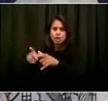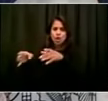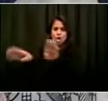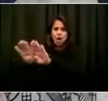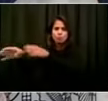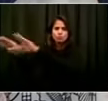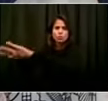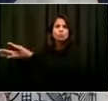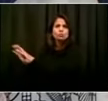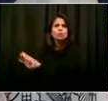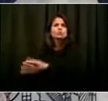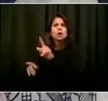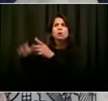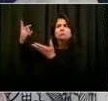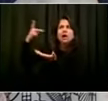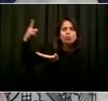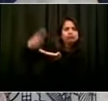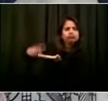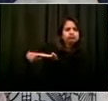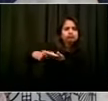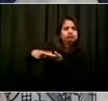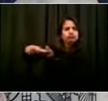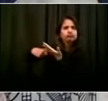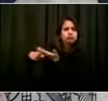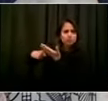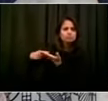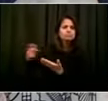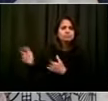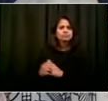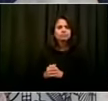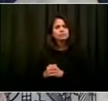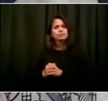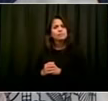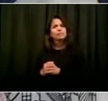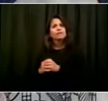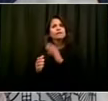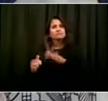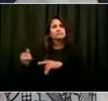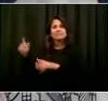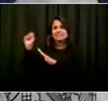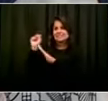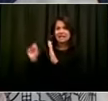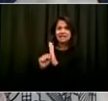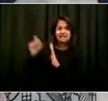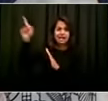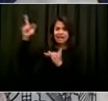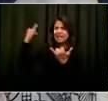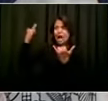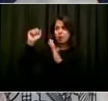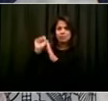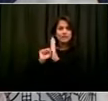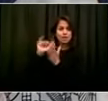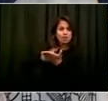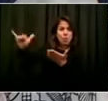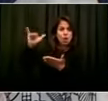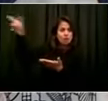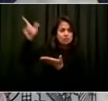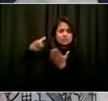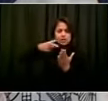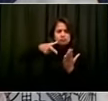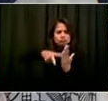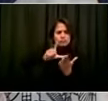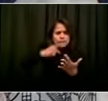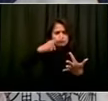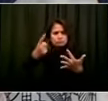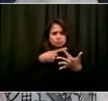non-essential businesses. The state is reviewing that right now and might come back with modifications. But we're going to be ready